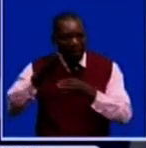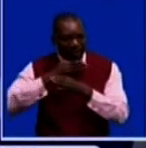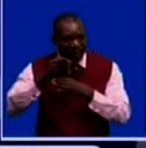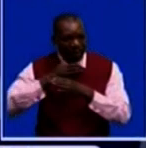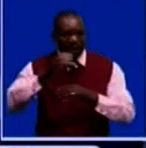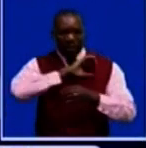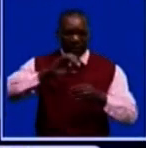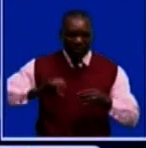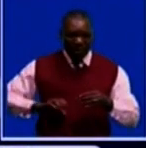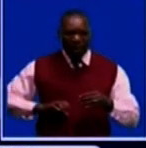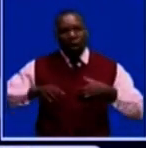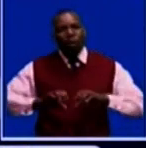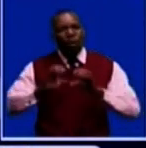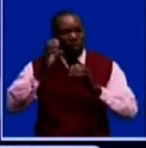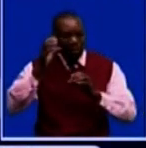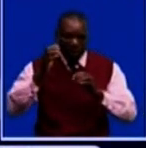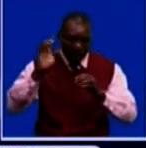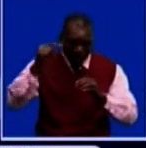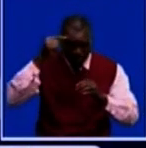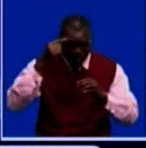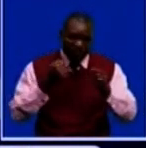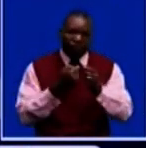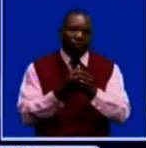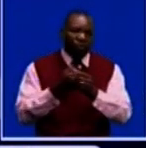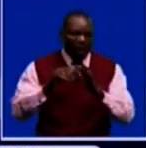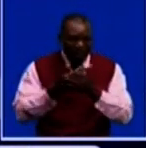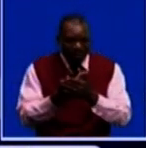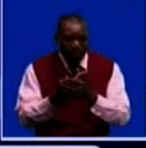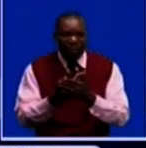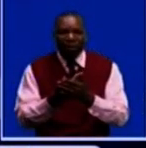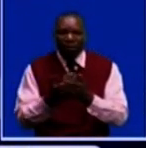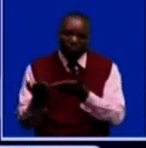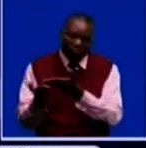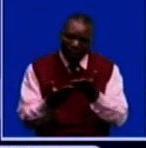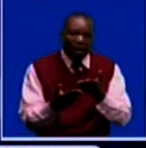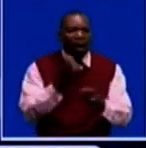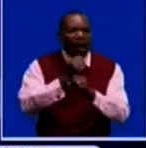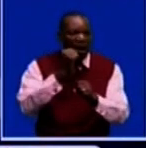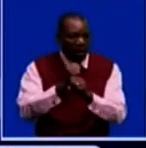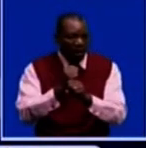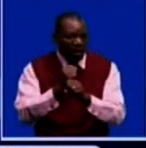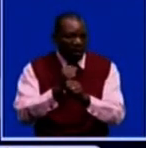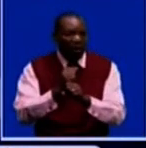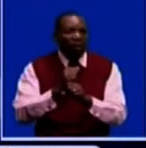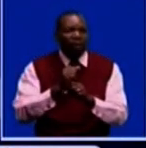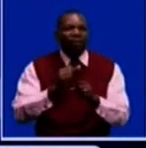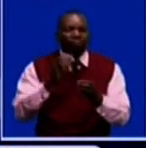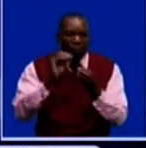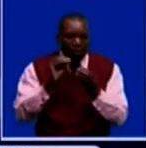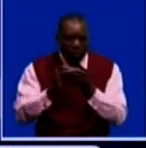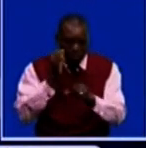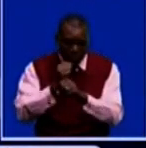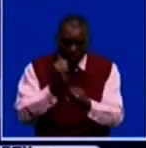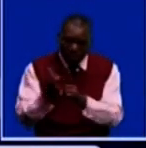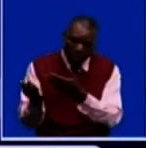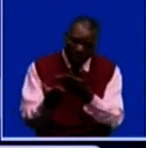business and its support government efforts to create jobs. Mr. Karib says the company's investment is creating hundreds of jobs